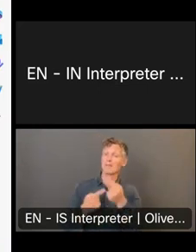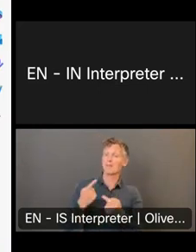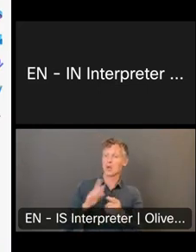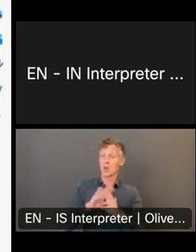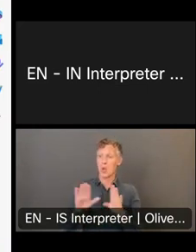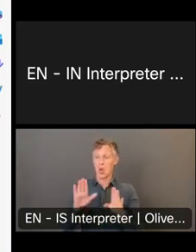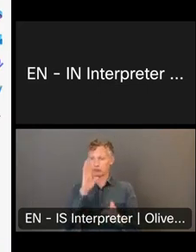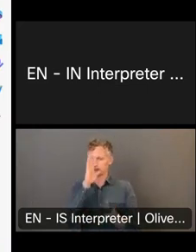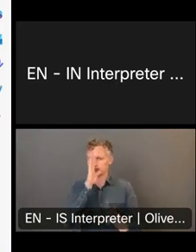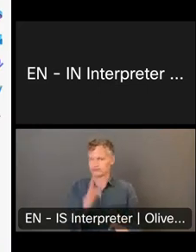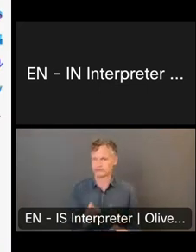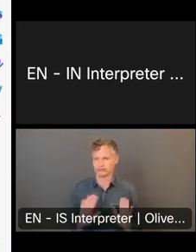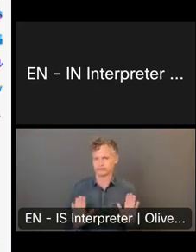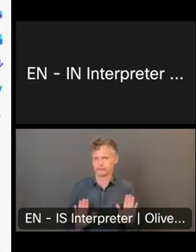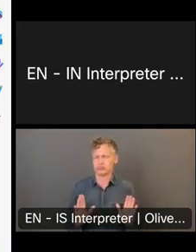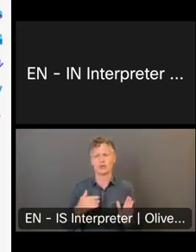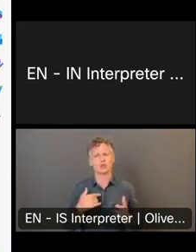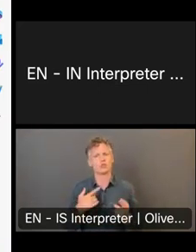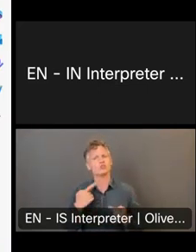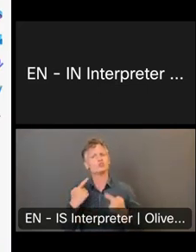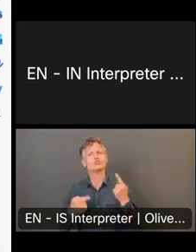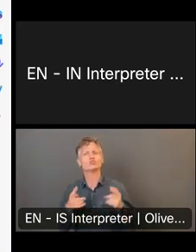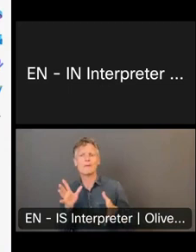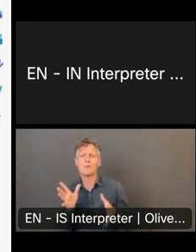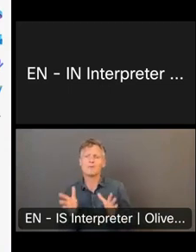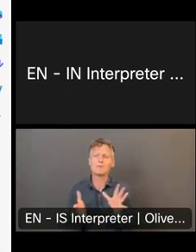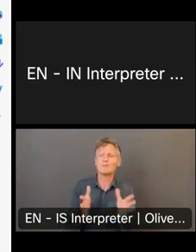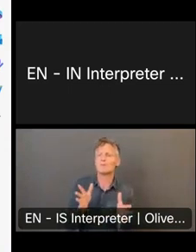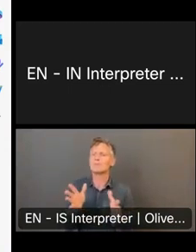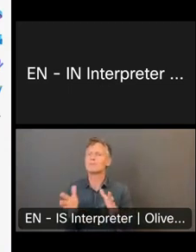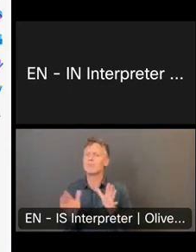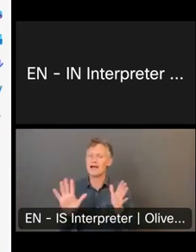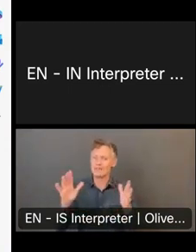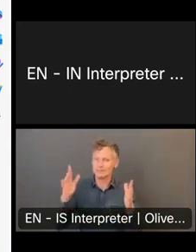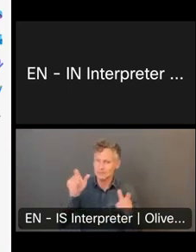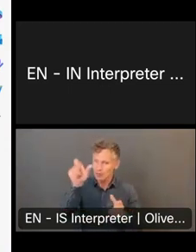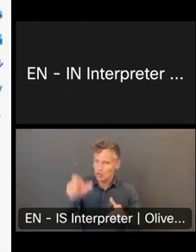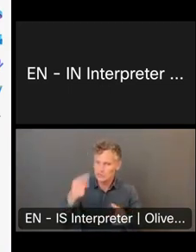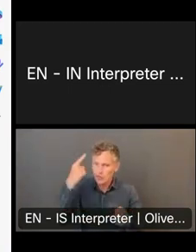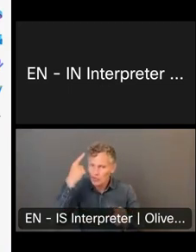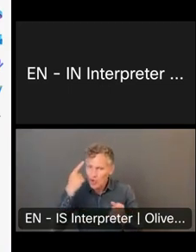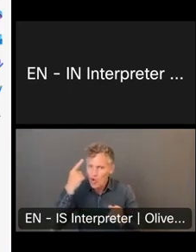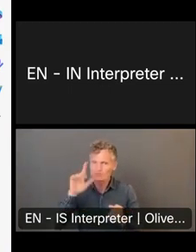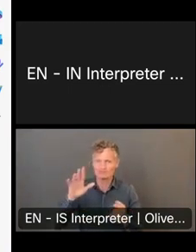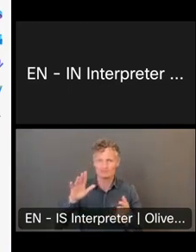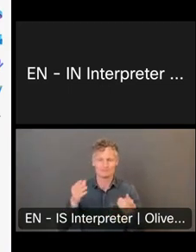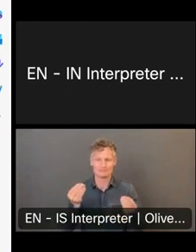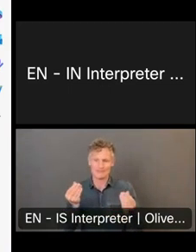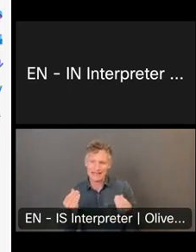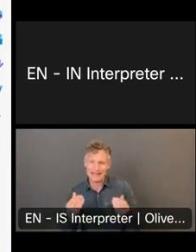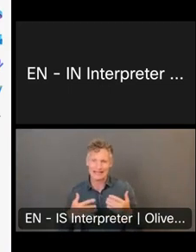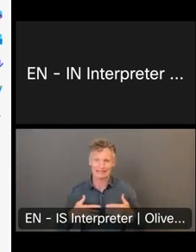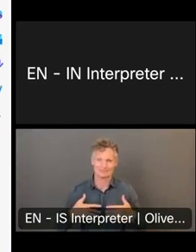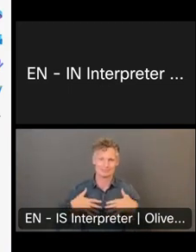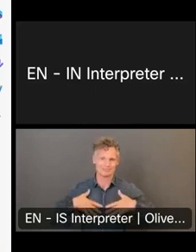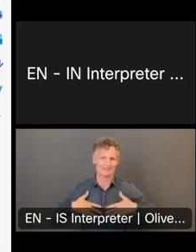that attenuate thought or feeling. And let me move to Kate Burridge.